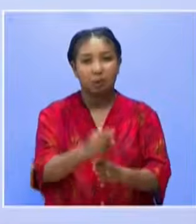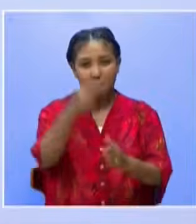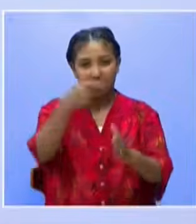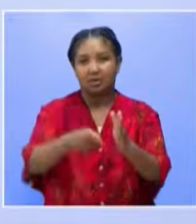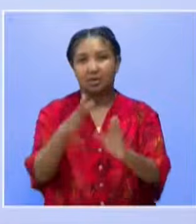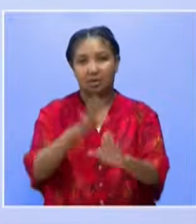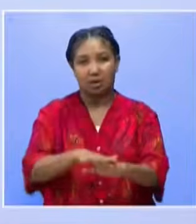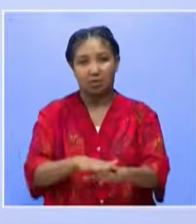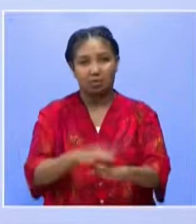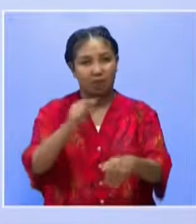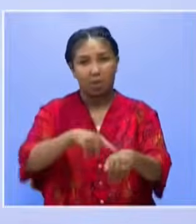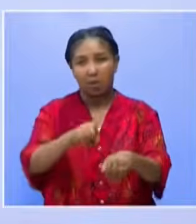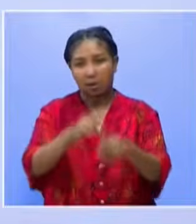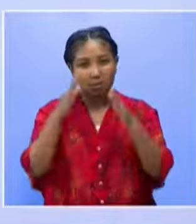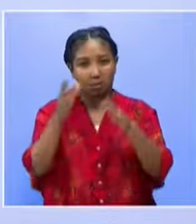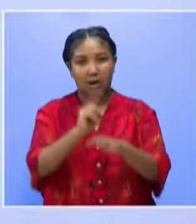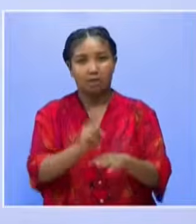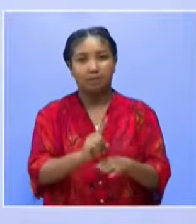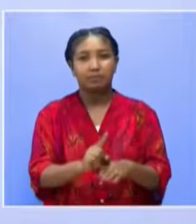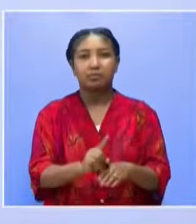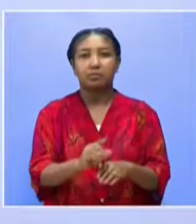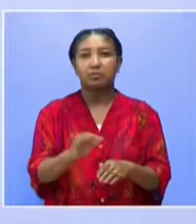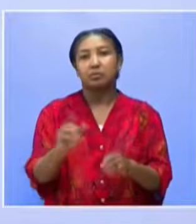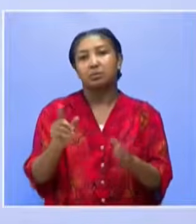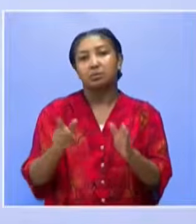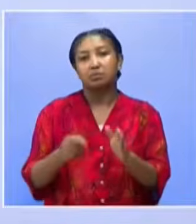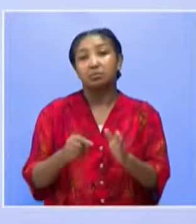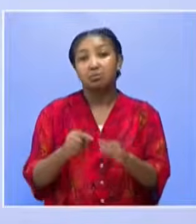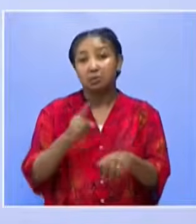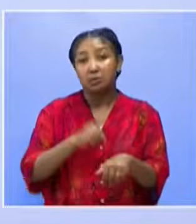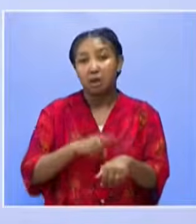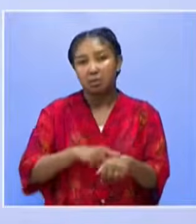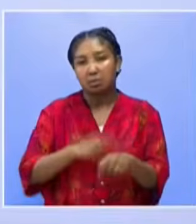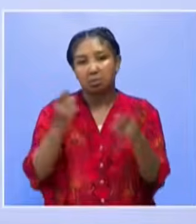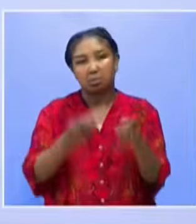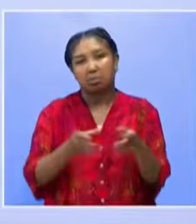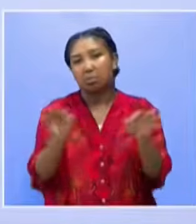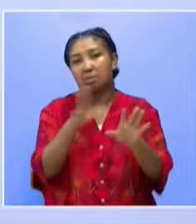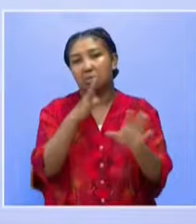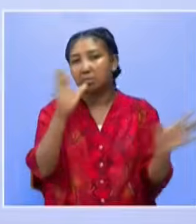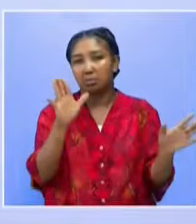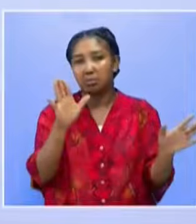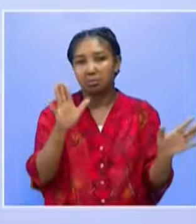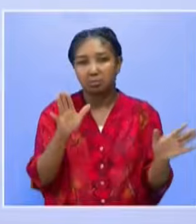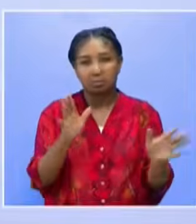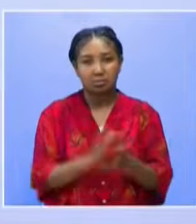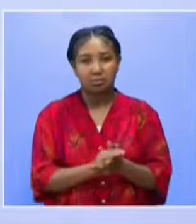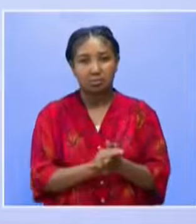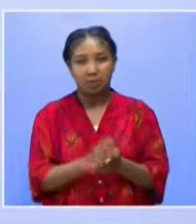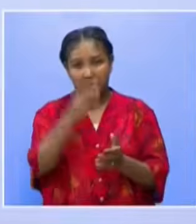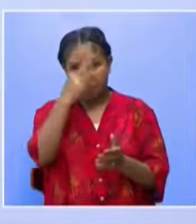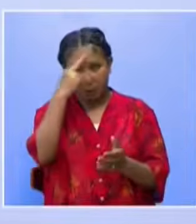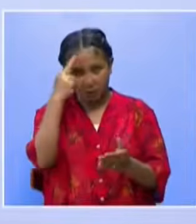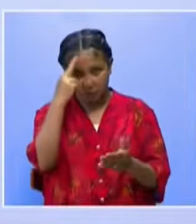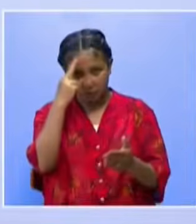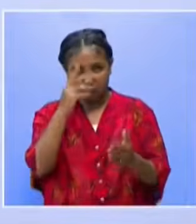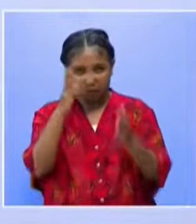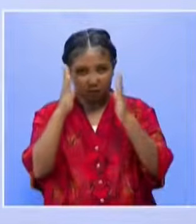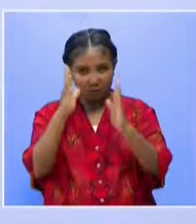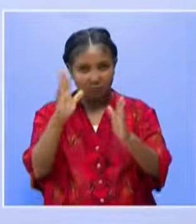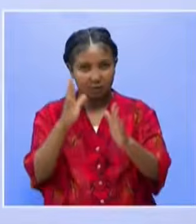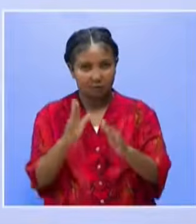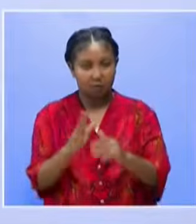okay? So even sometimes the time may not be mentioned, even if this one is still